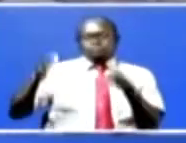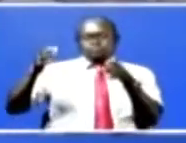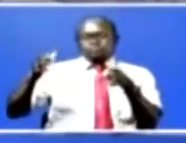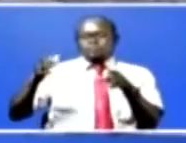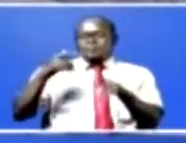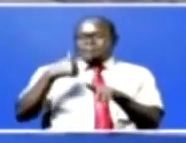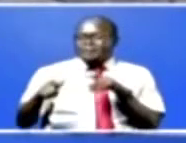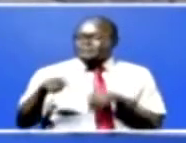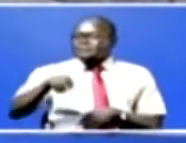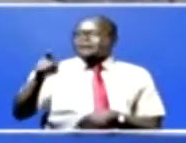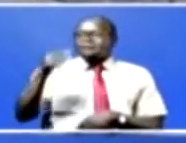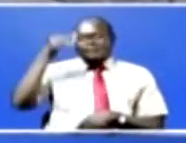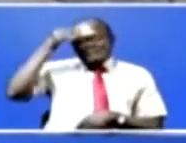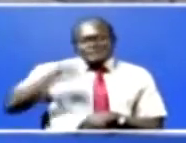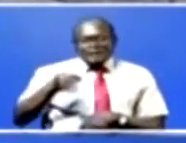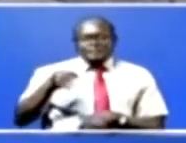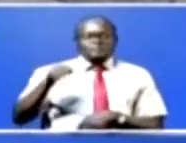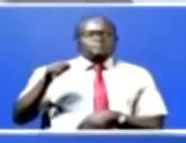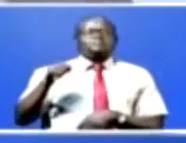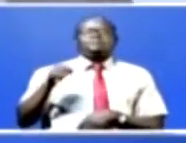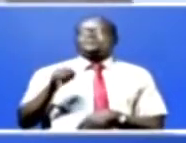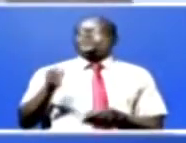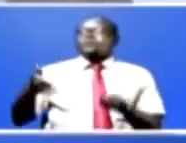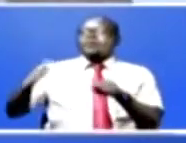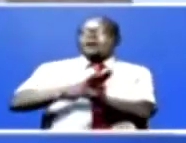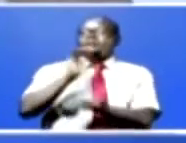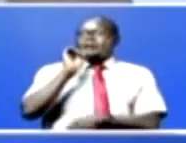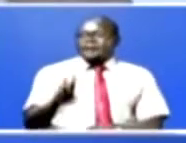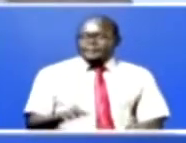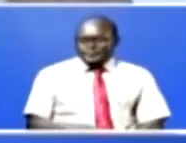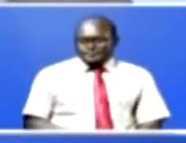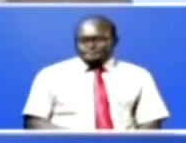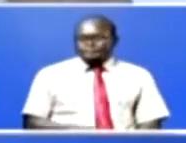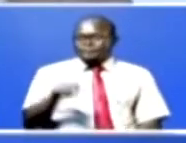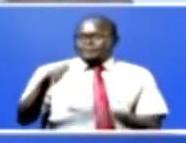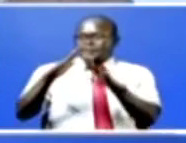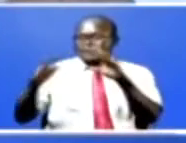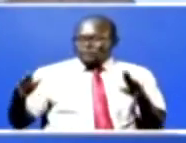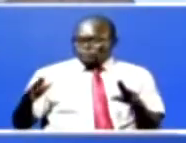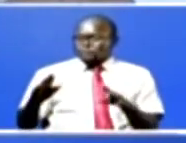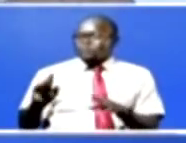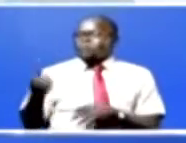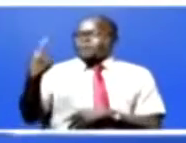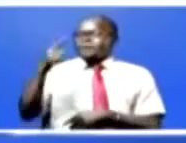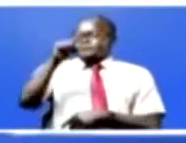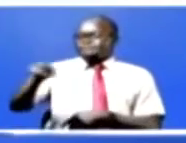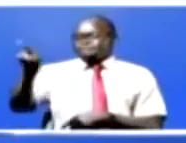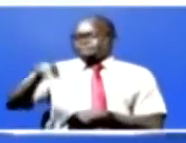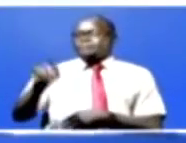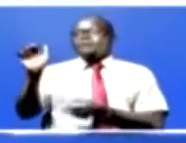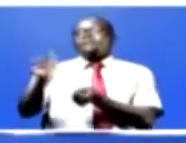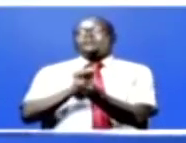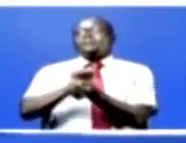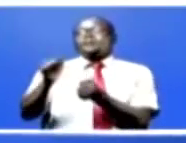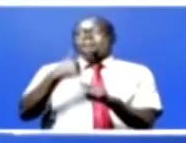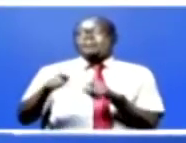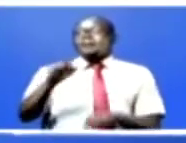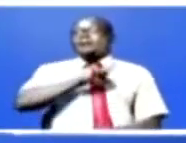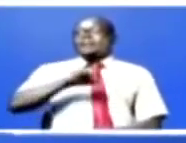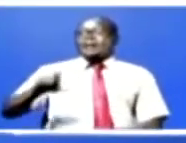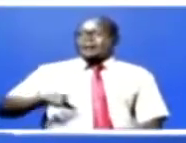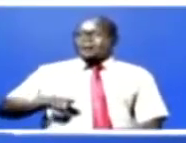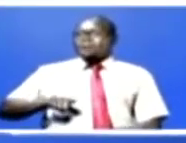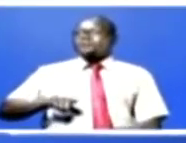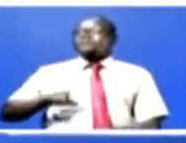tank, yet she chose not to act accordingly. It is further claimed that this house was once earmarked for demolition, but the landlady is said to